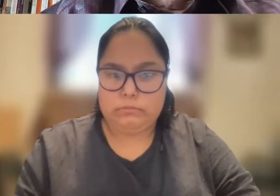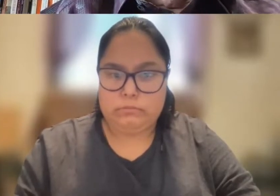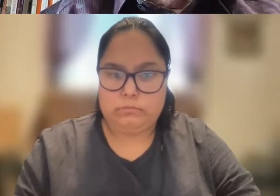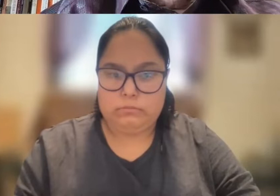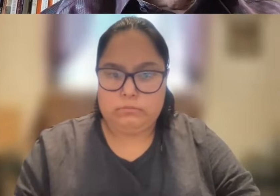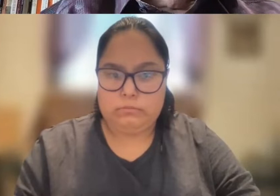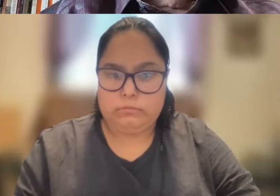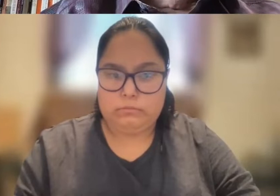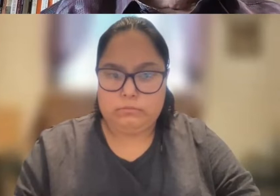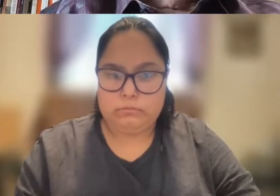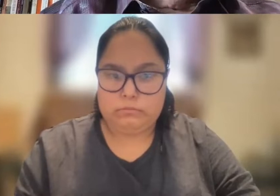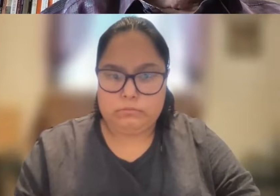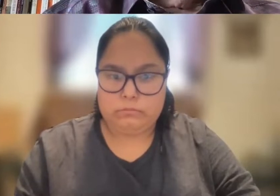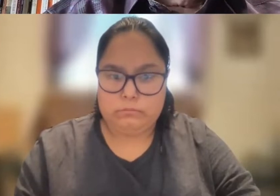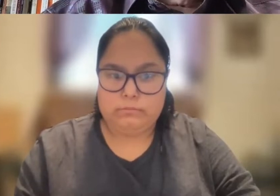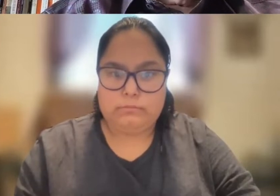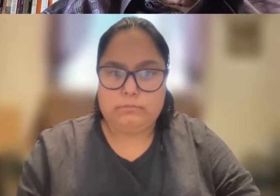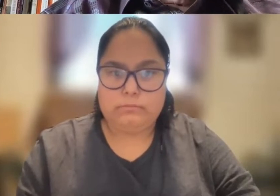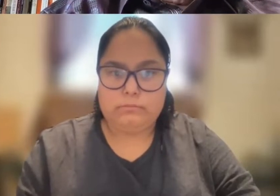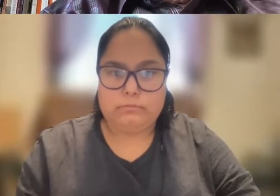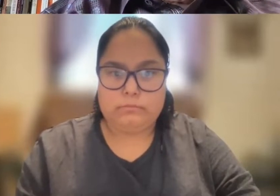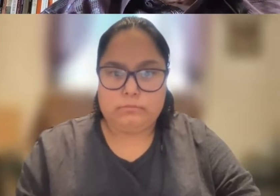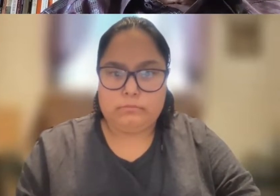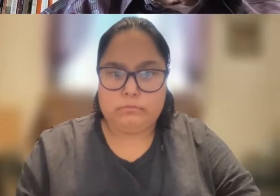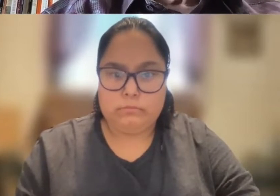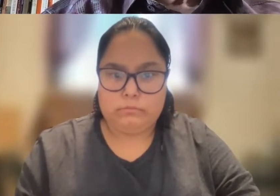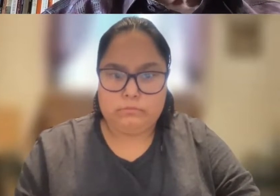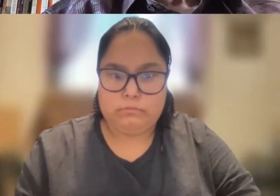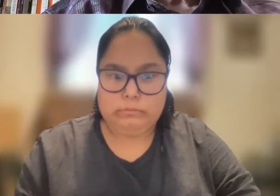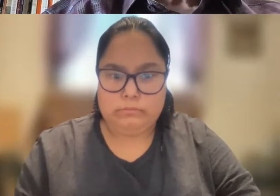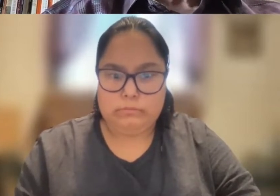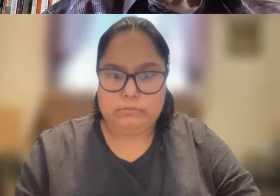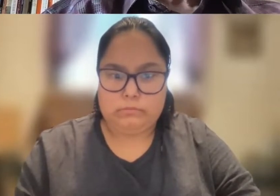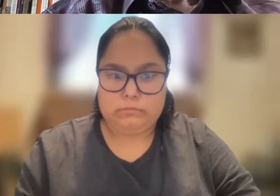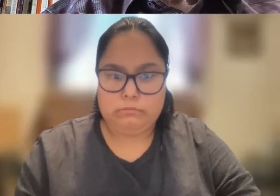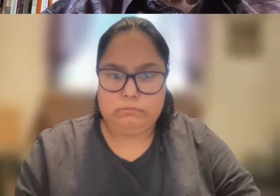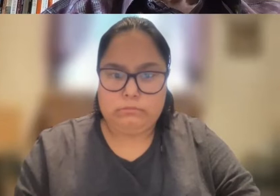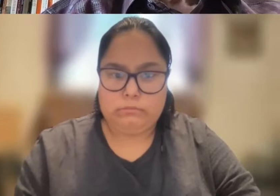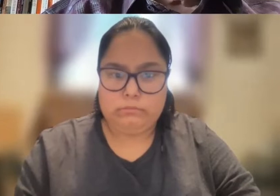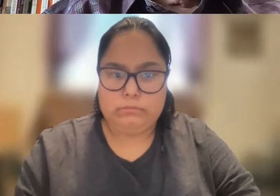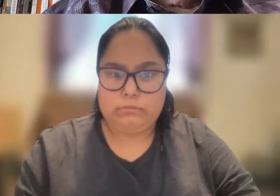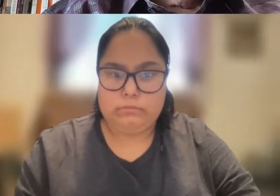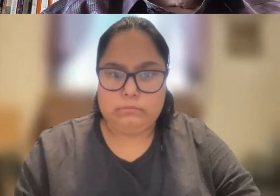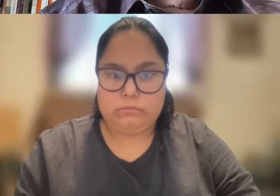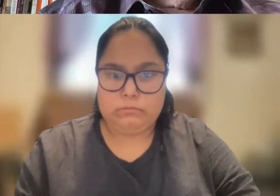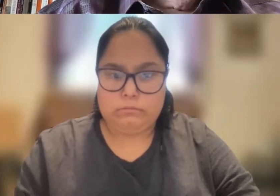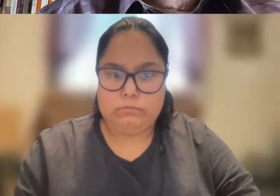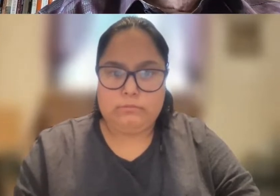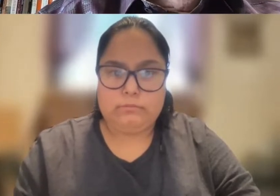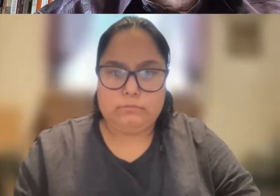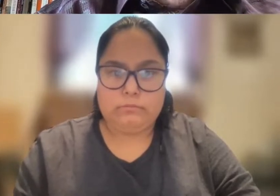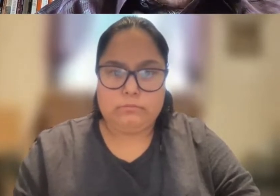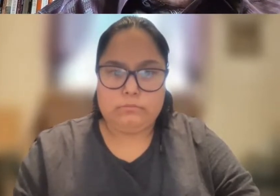it's fine. Finished college, I moved out to Alberta. I joined the military in Edmonton in